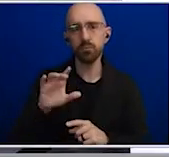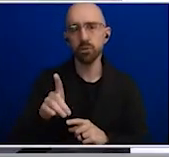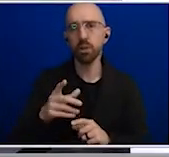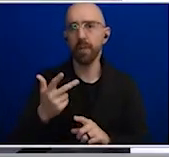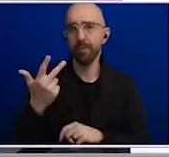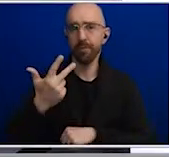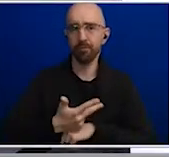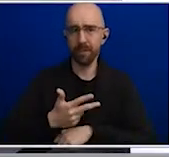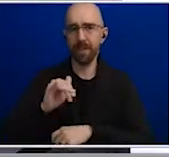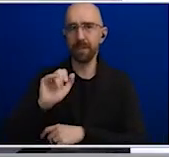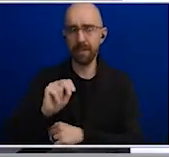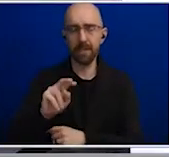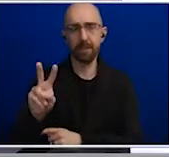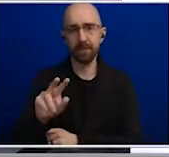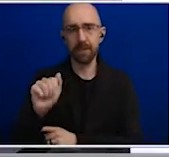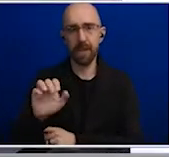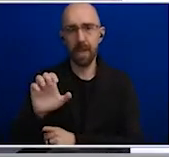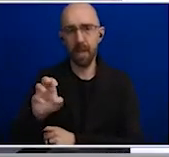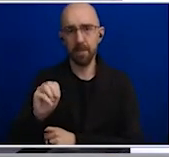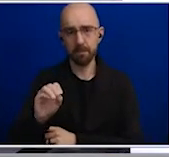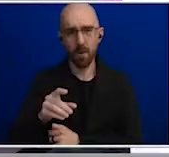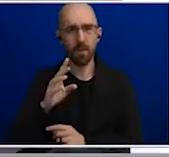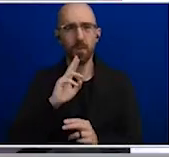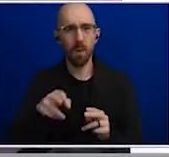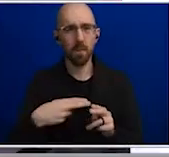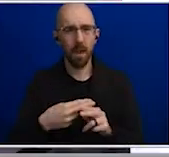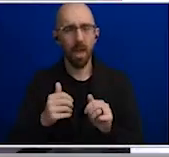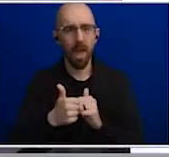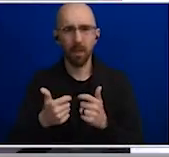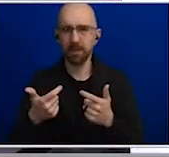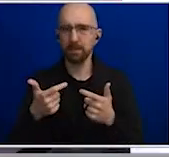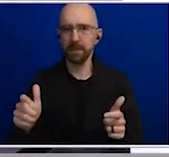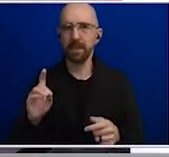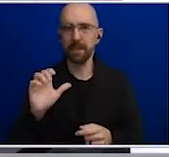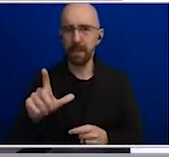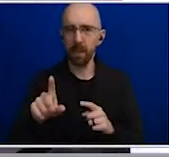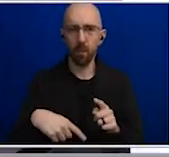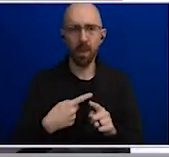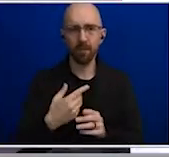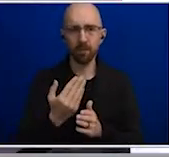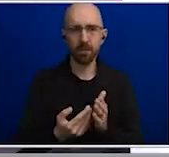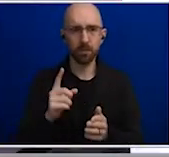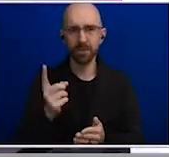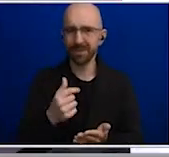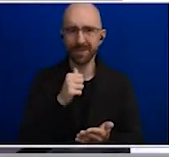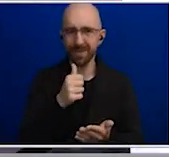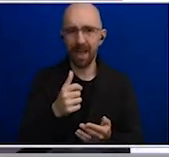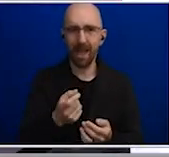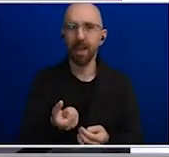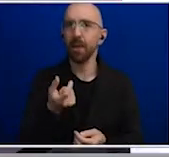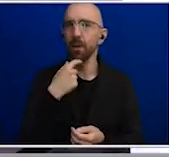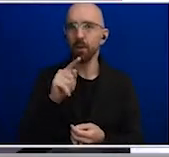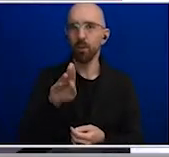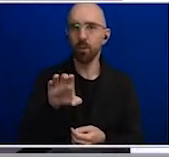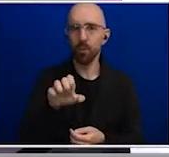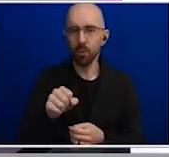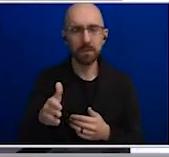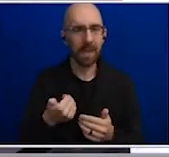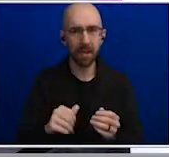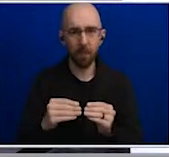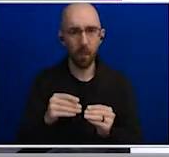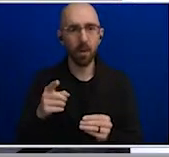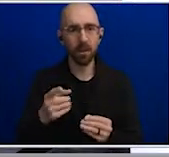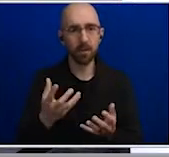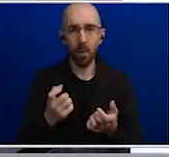VA ECMO, and you're talking about how it's a big deal when someone's just not intubated anymore. He's not only not intubated, he says, I want to get up and